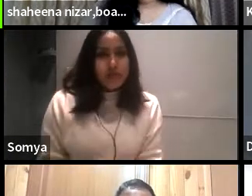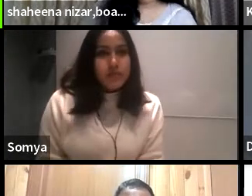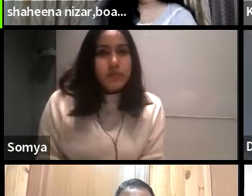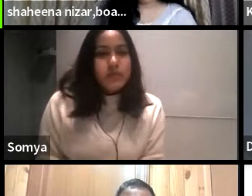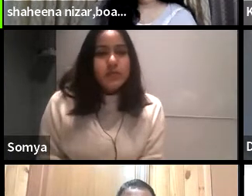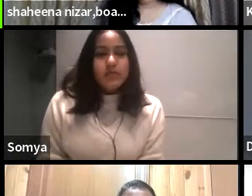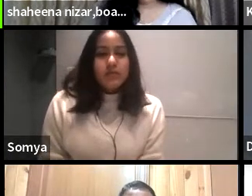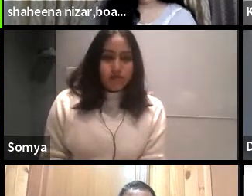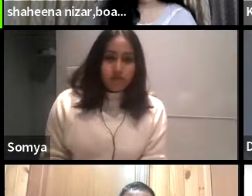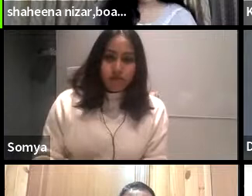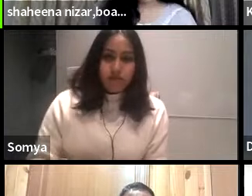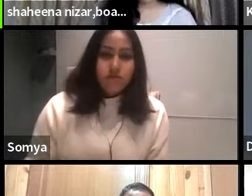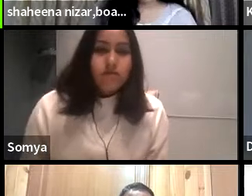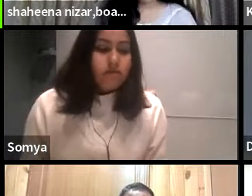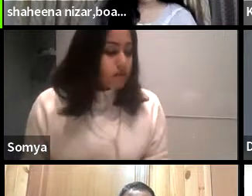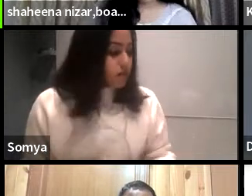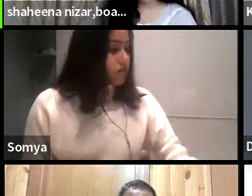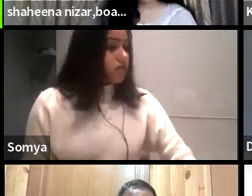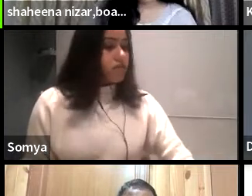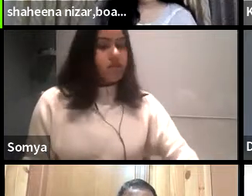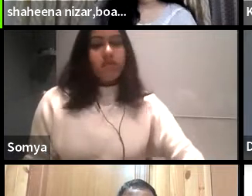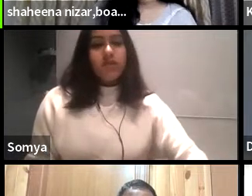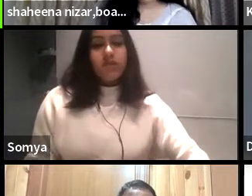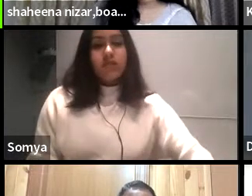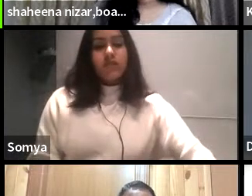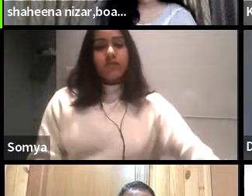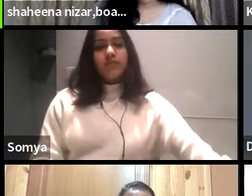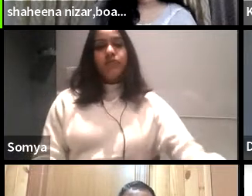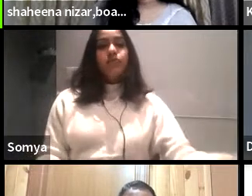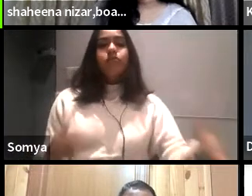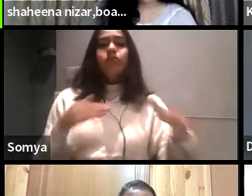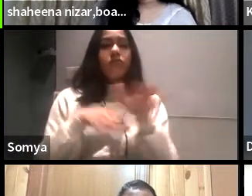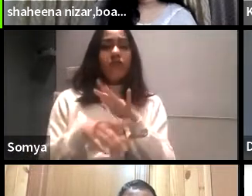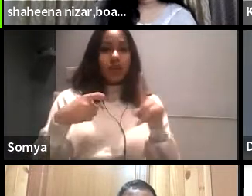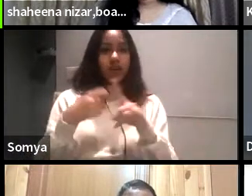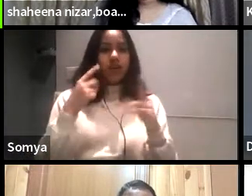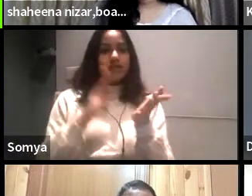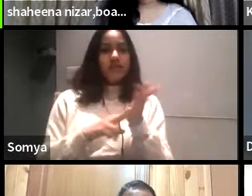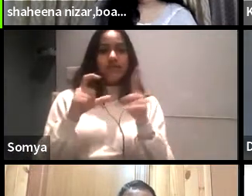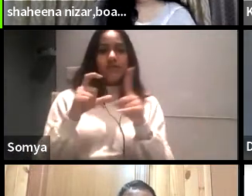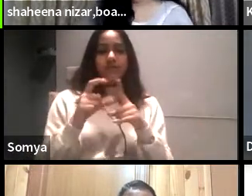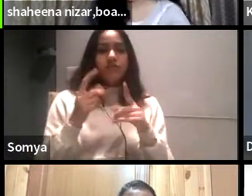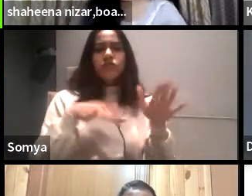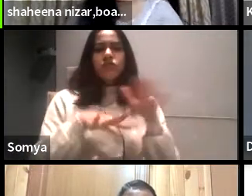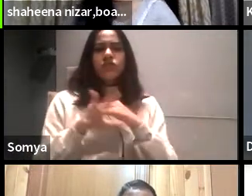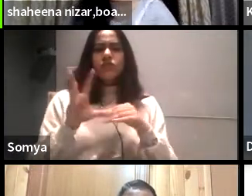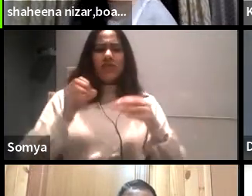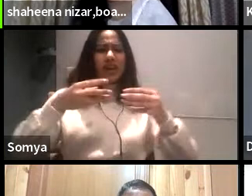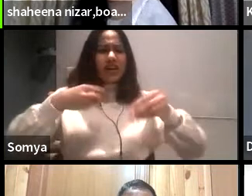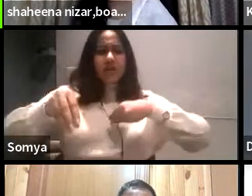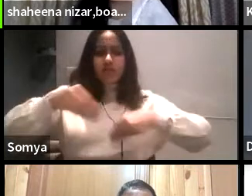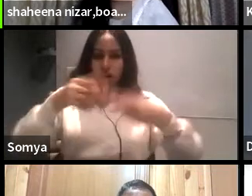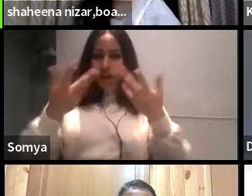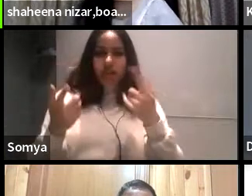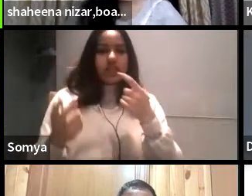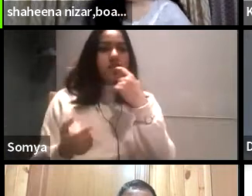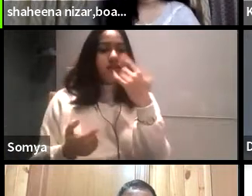with a particular kind of plastic and